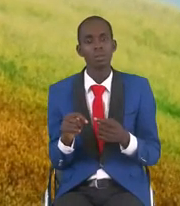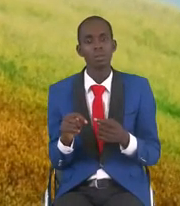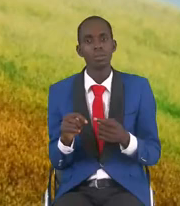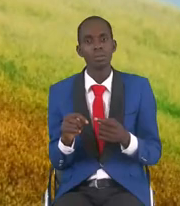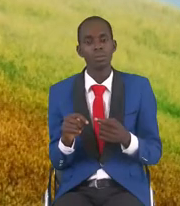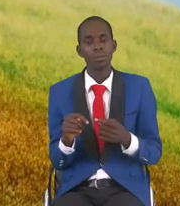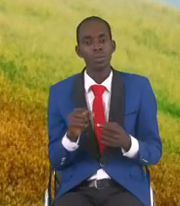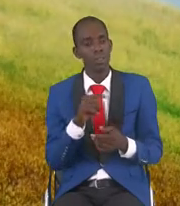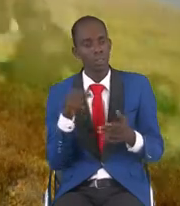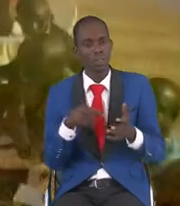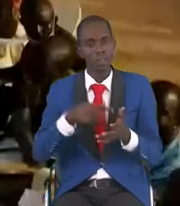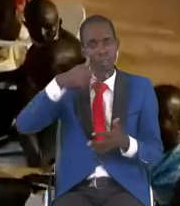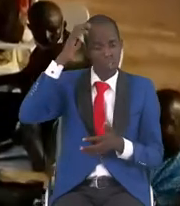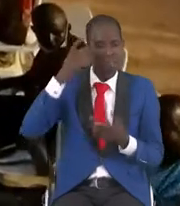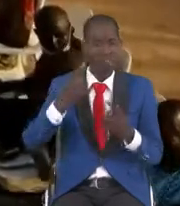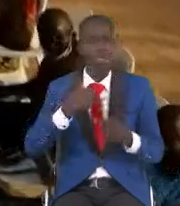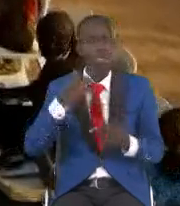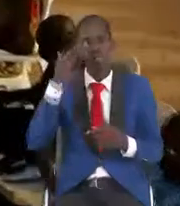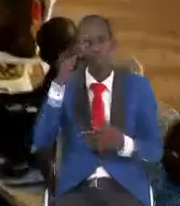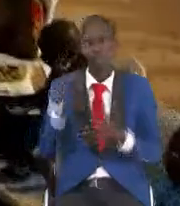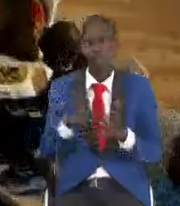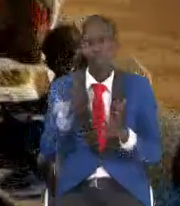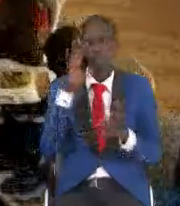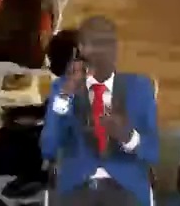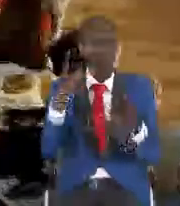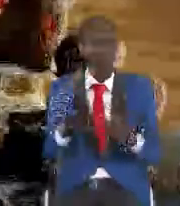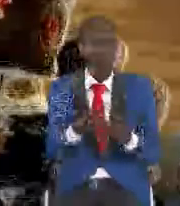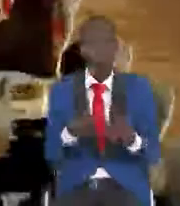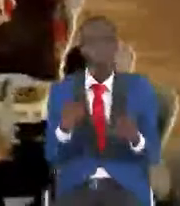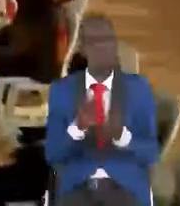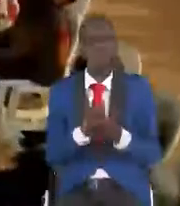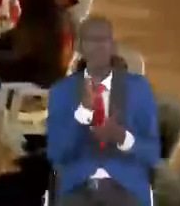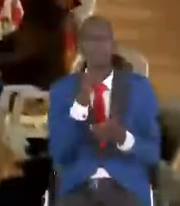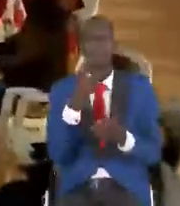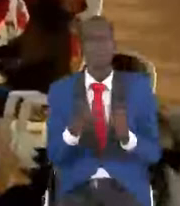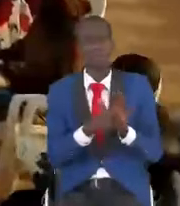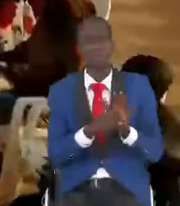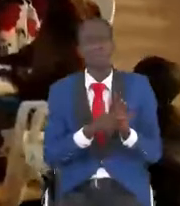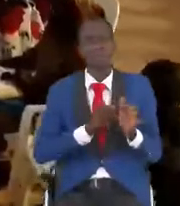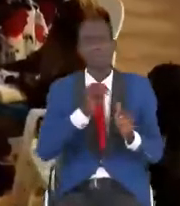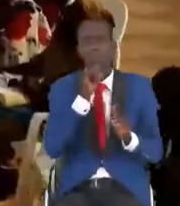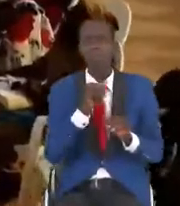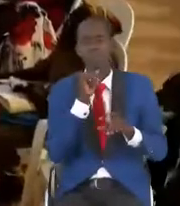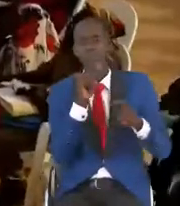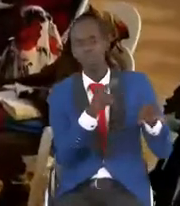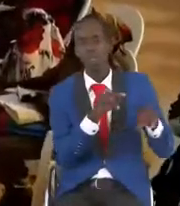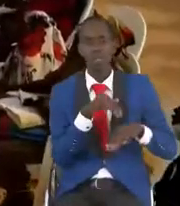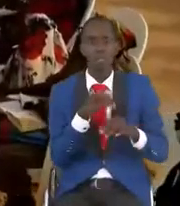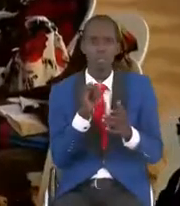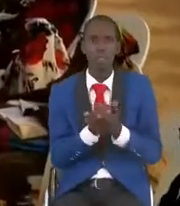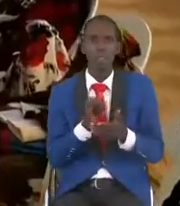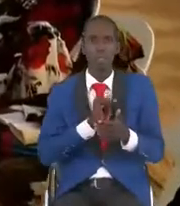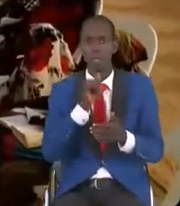will happen. But that's the negative. I'm not looking at the bear, at the lion. I'm looking at